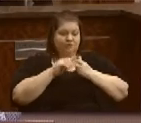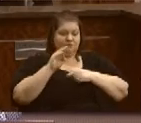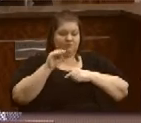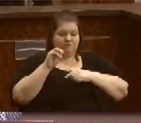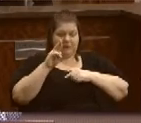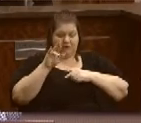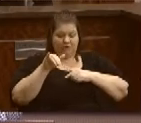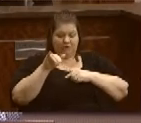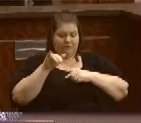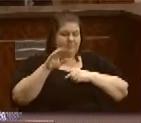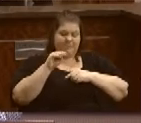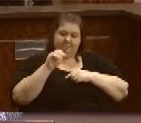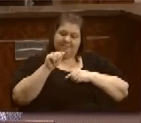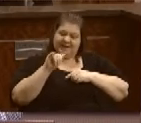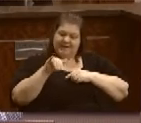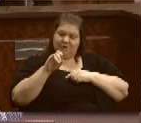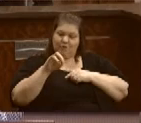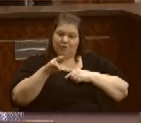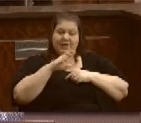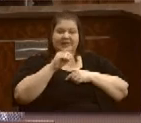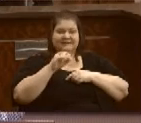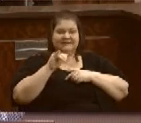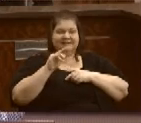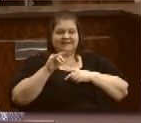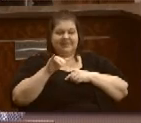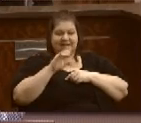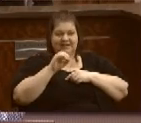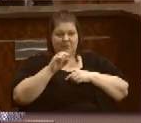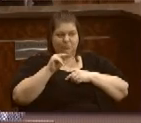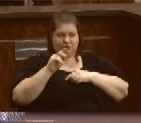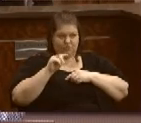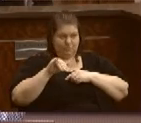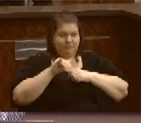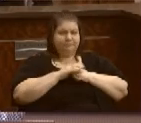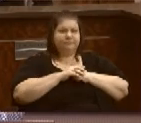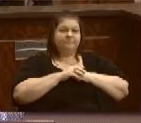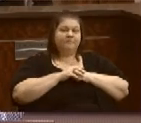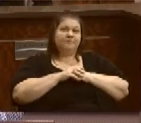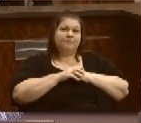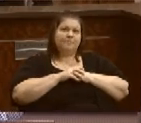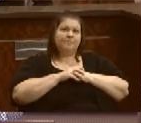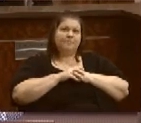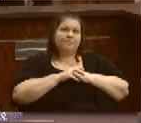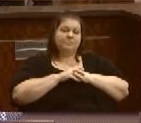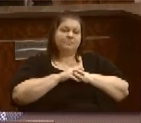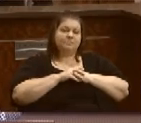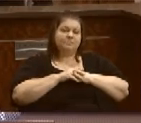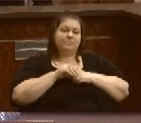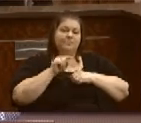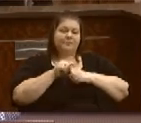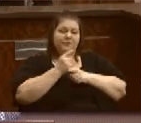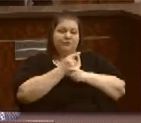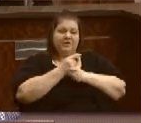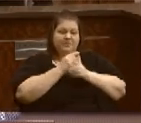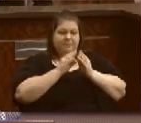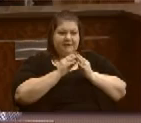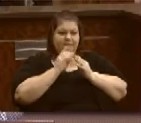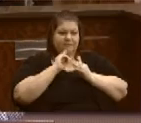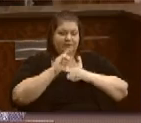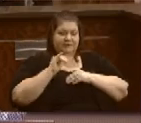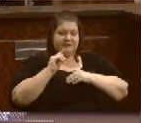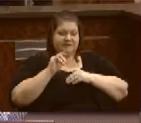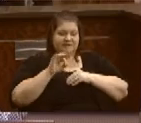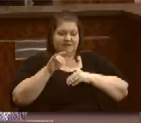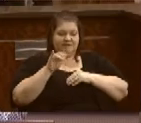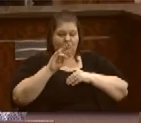dated May 13, 2015, and reads as follows. At the regular meeting of the City of Laurel Planning